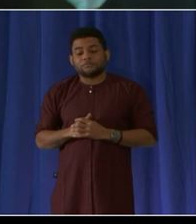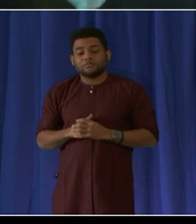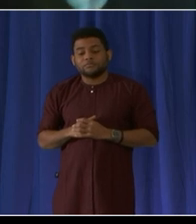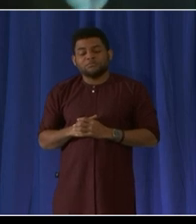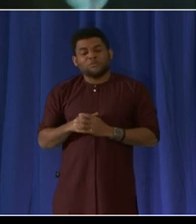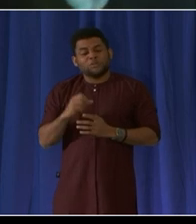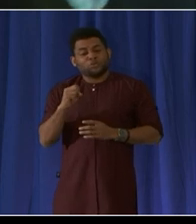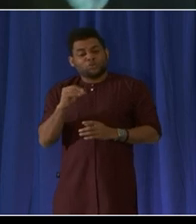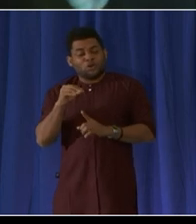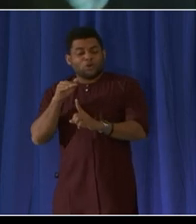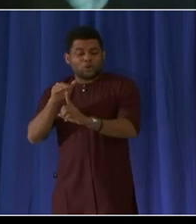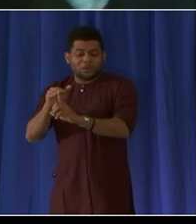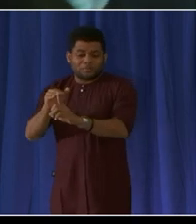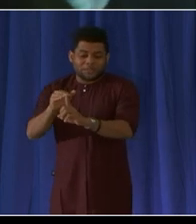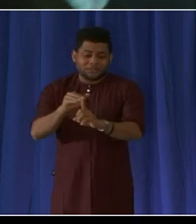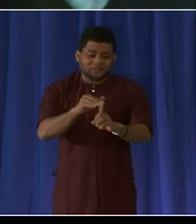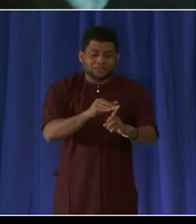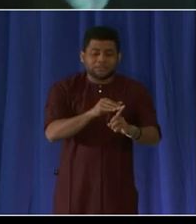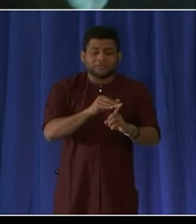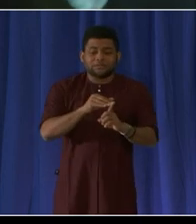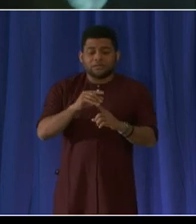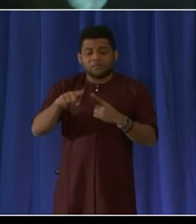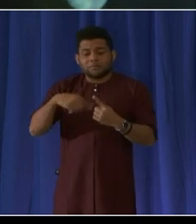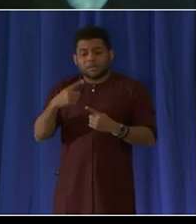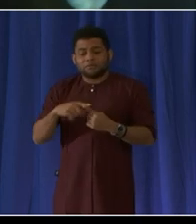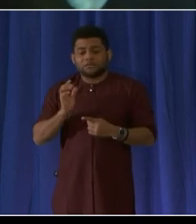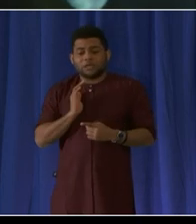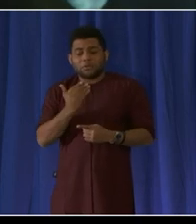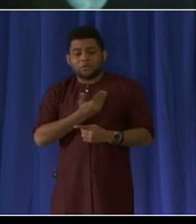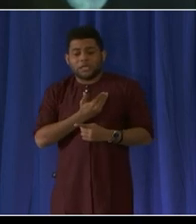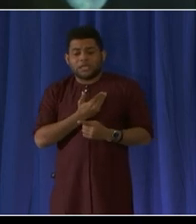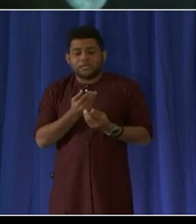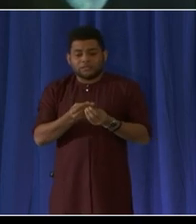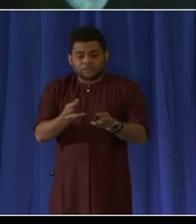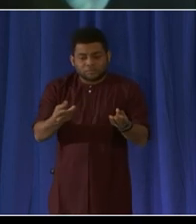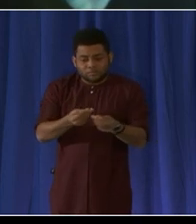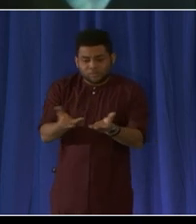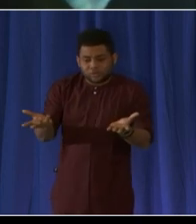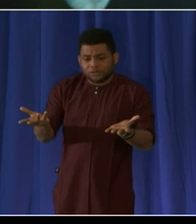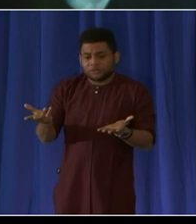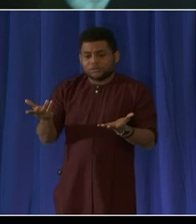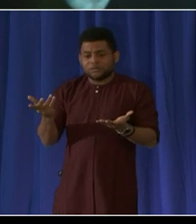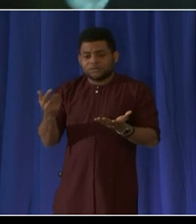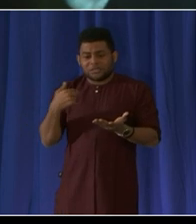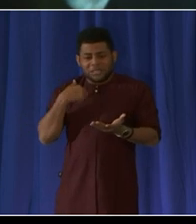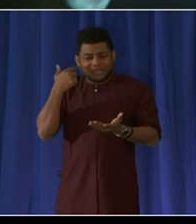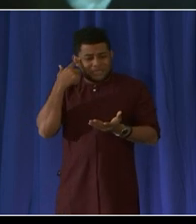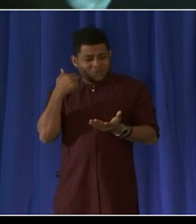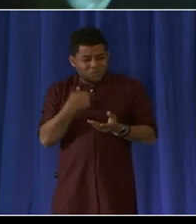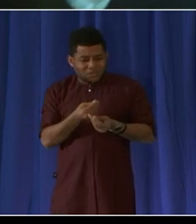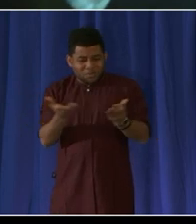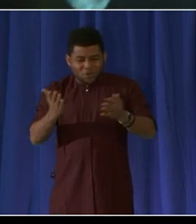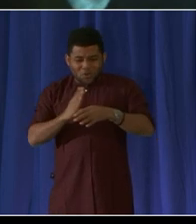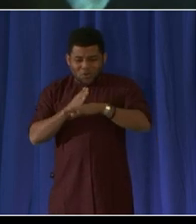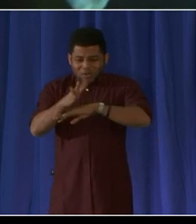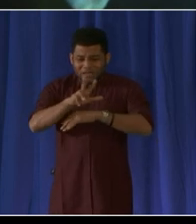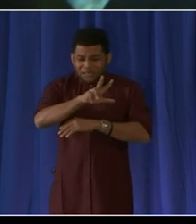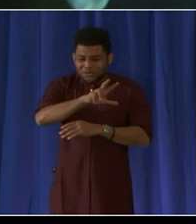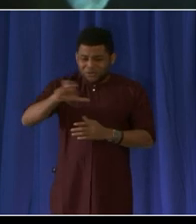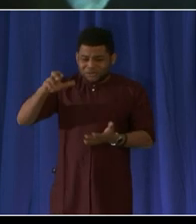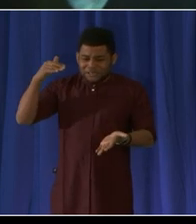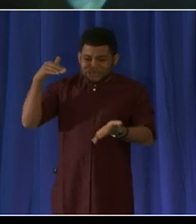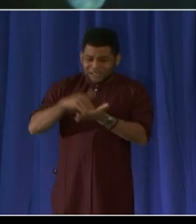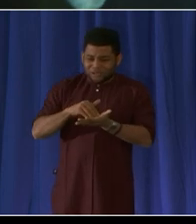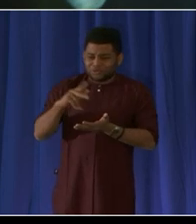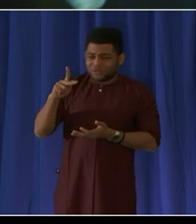So just a reminder about our kit distribution. Currently, we have distributed over